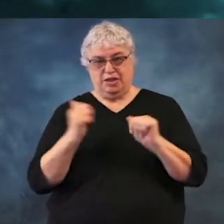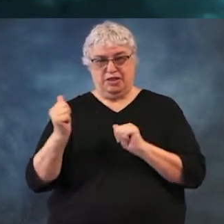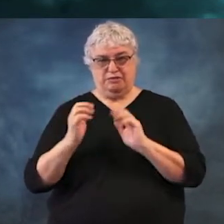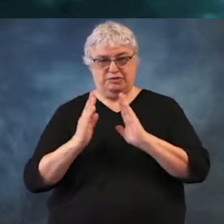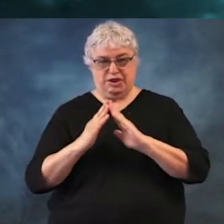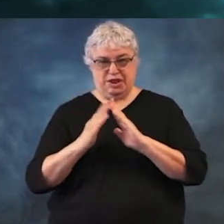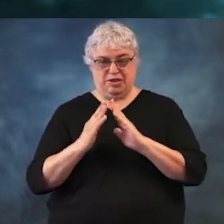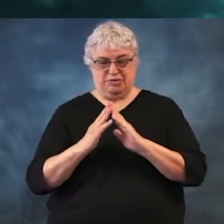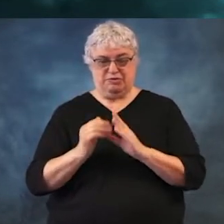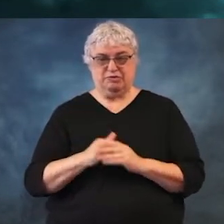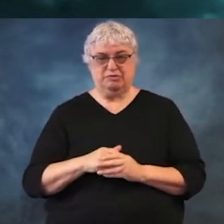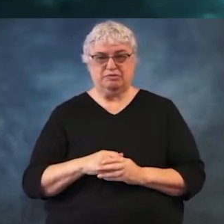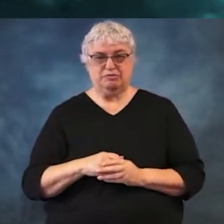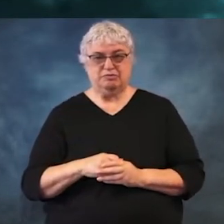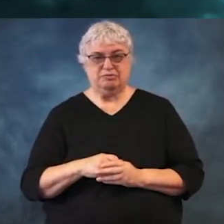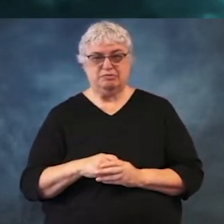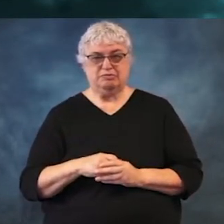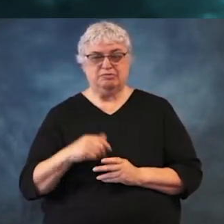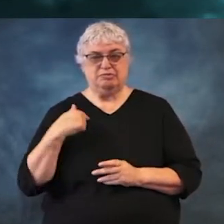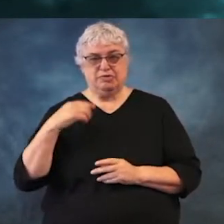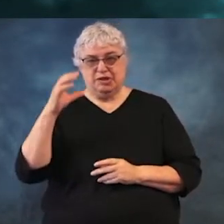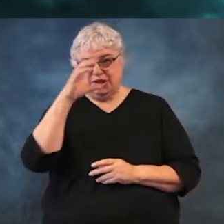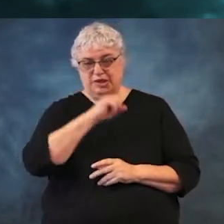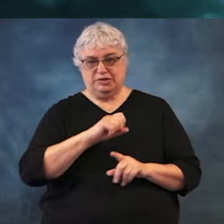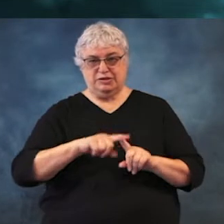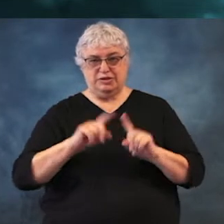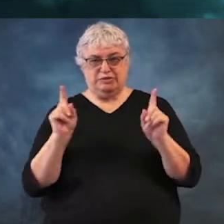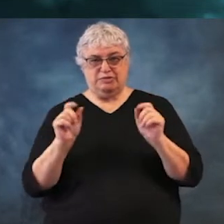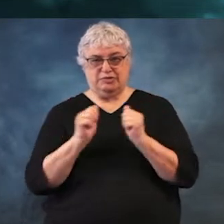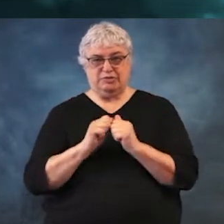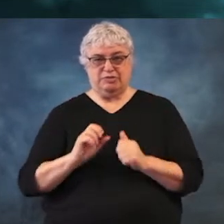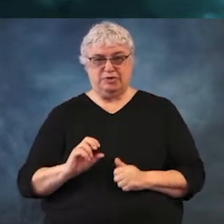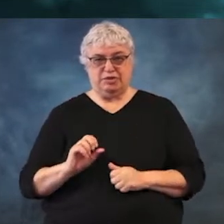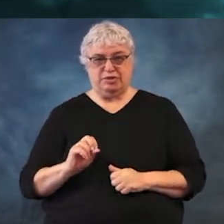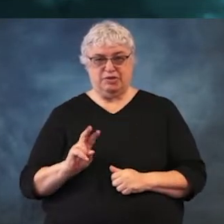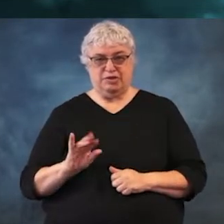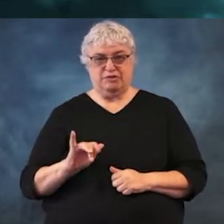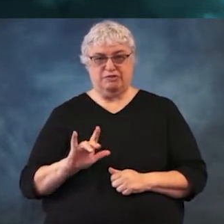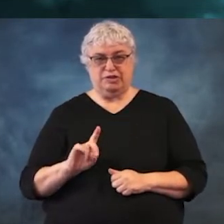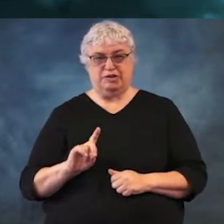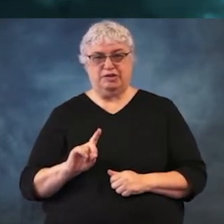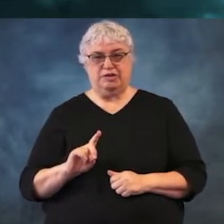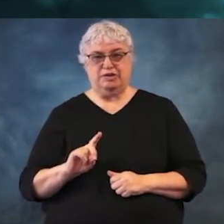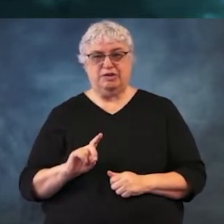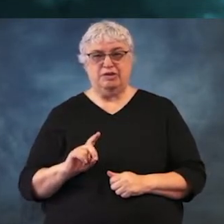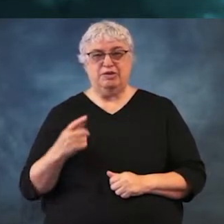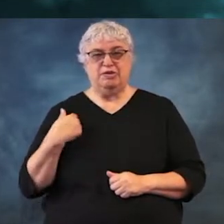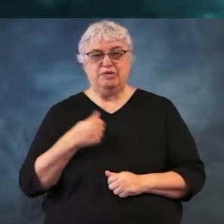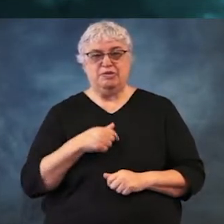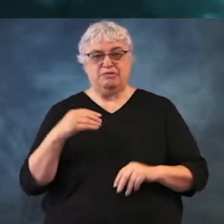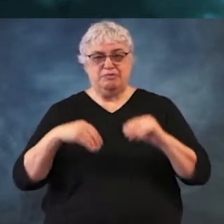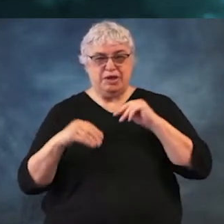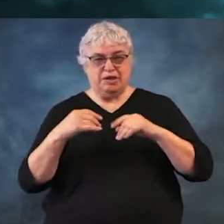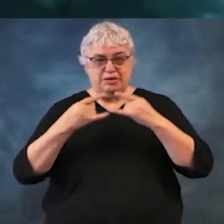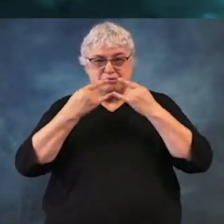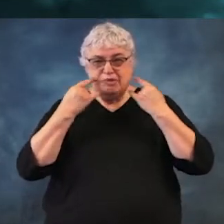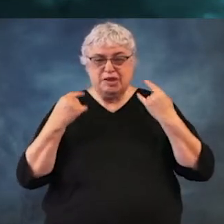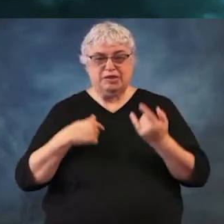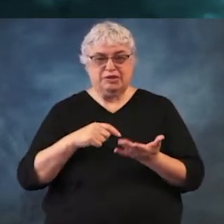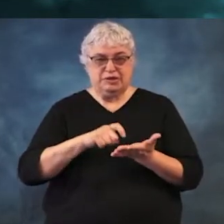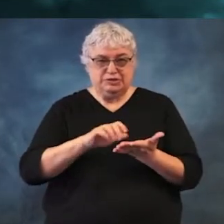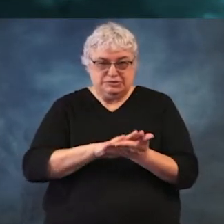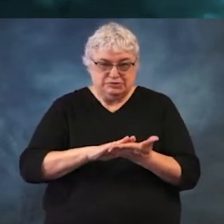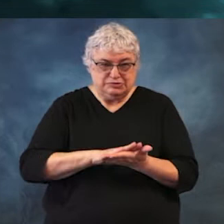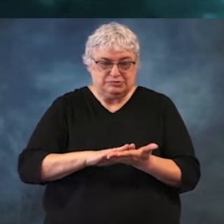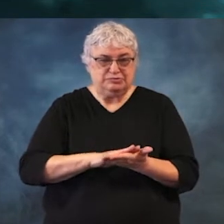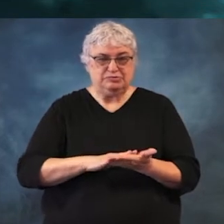that. I guess the difference is with COVID is that, we have, packing our mask and our